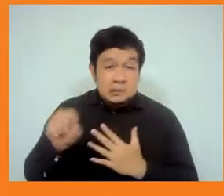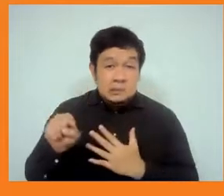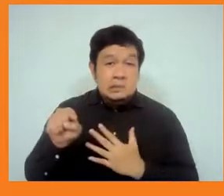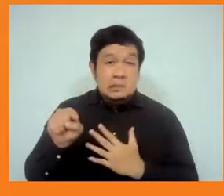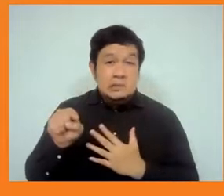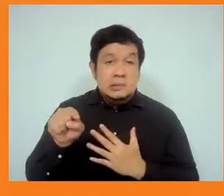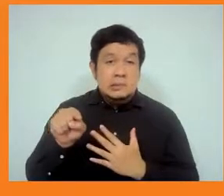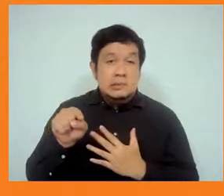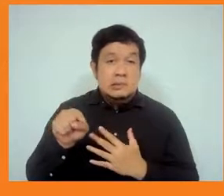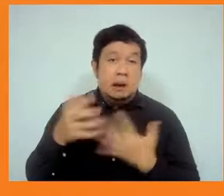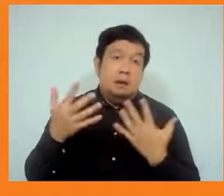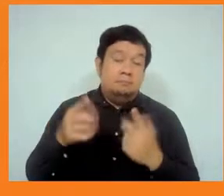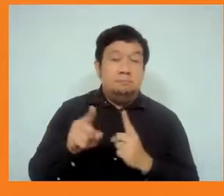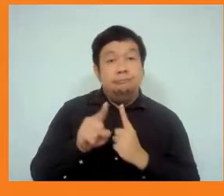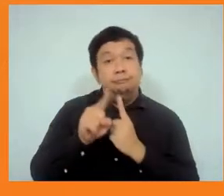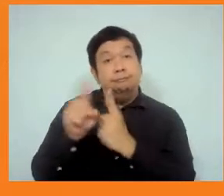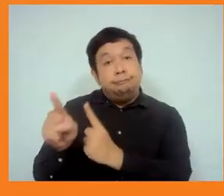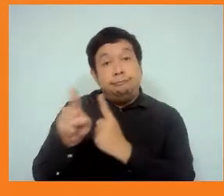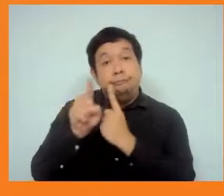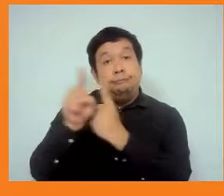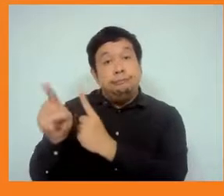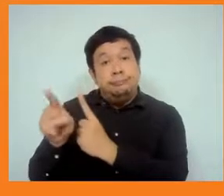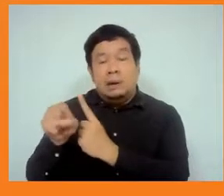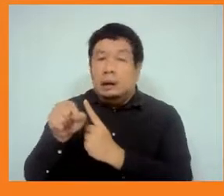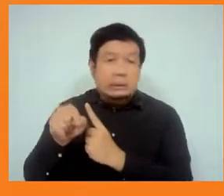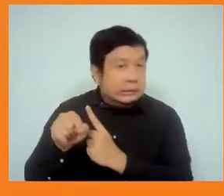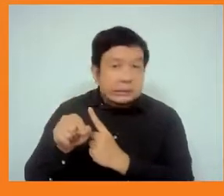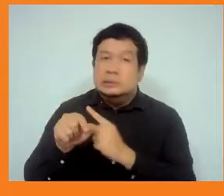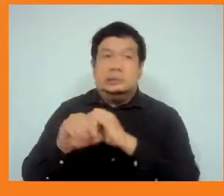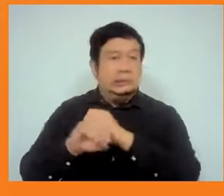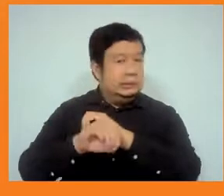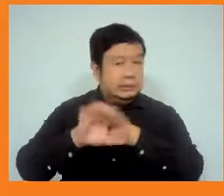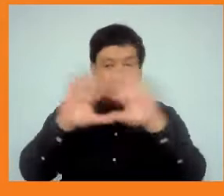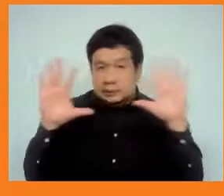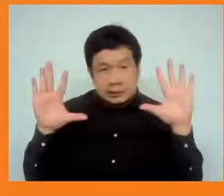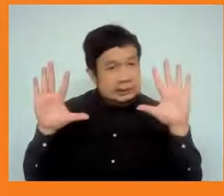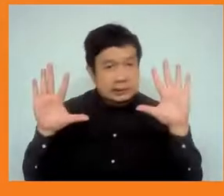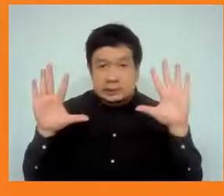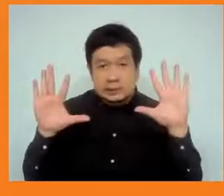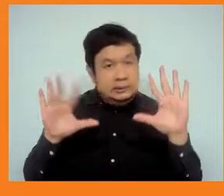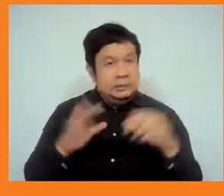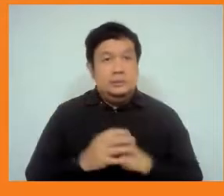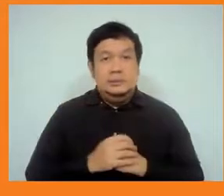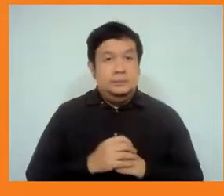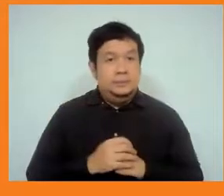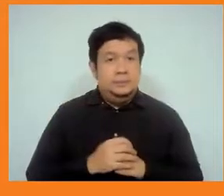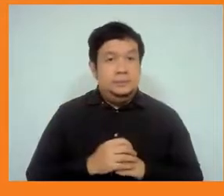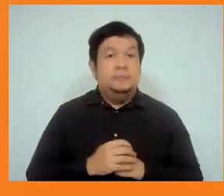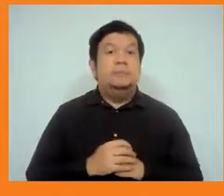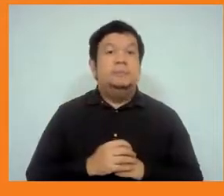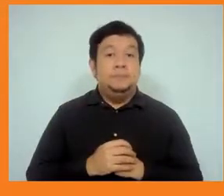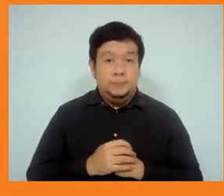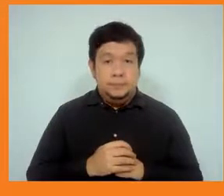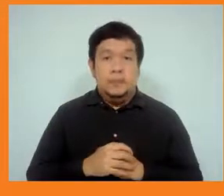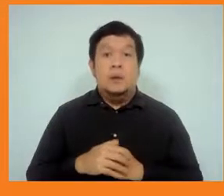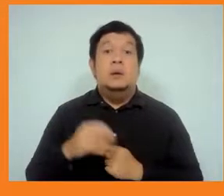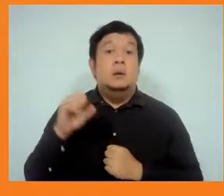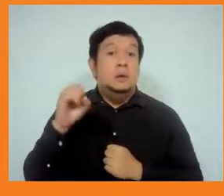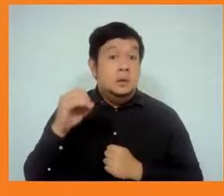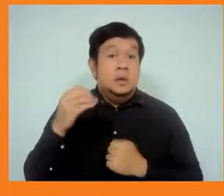I believe that these issues should be addressed in the current review. Thank you so much.